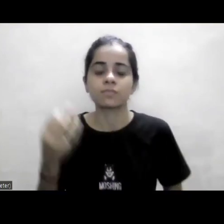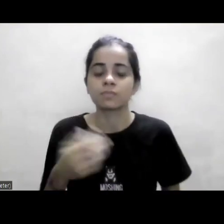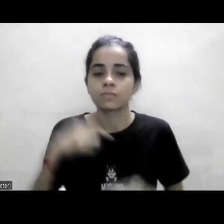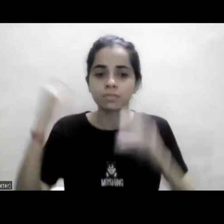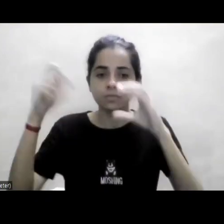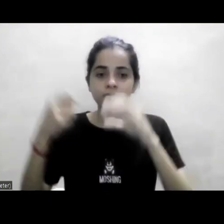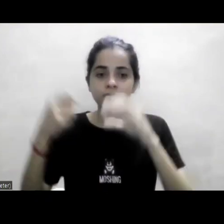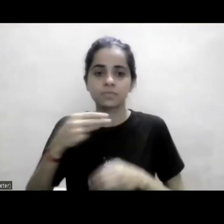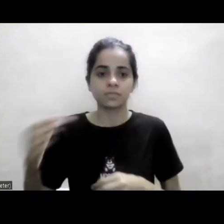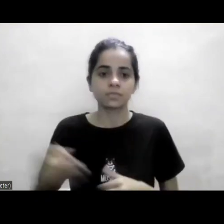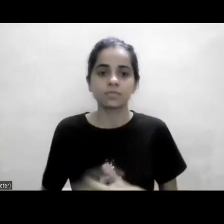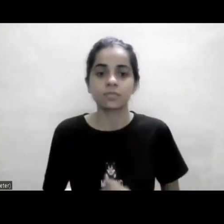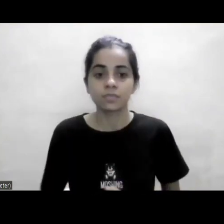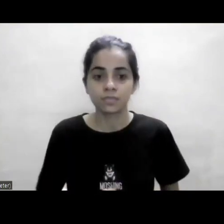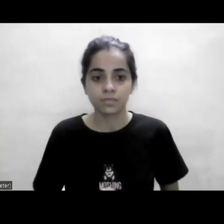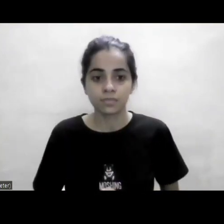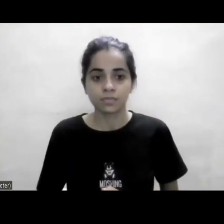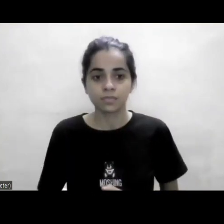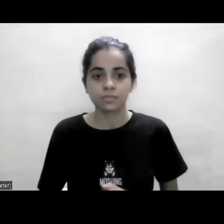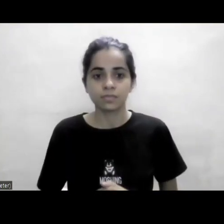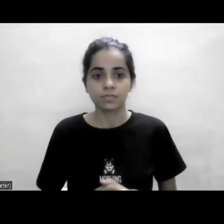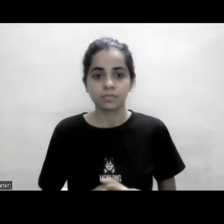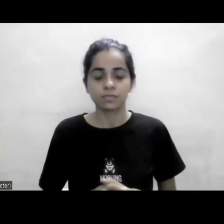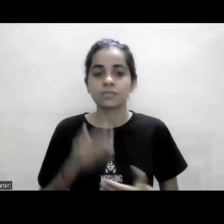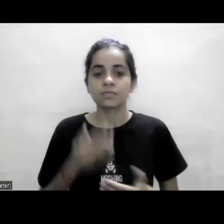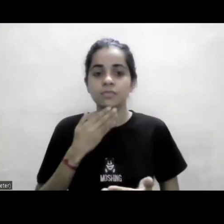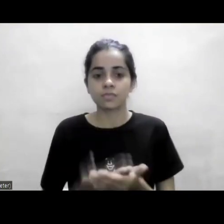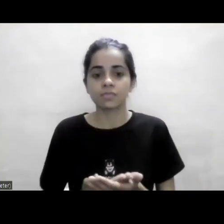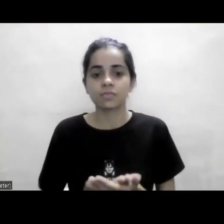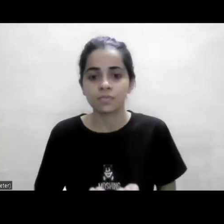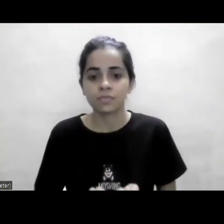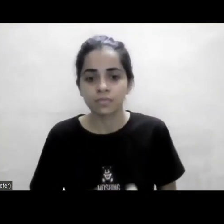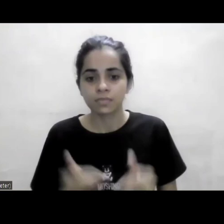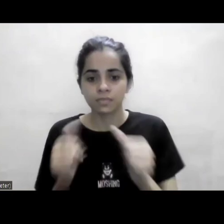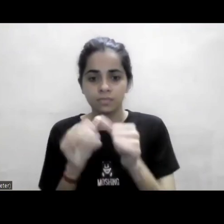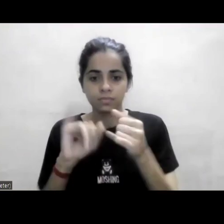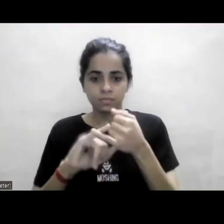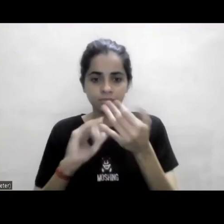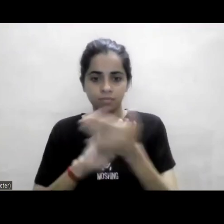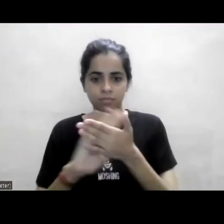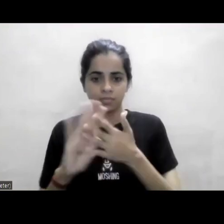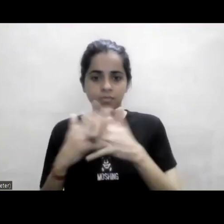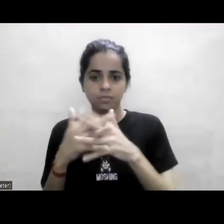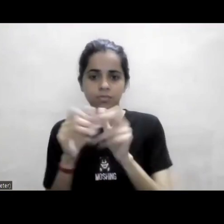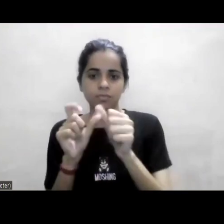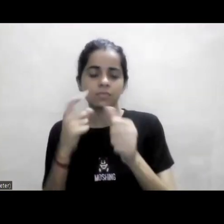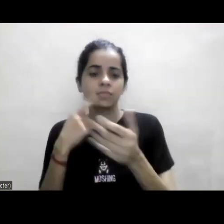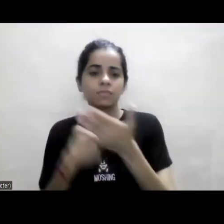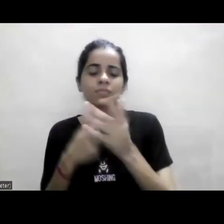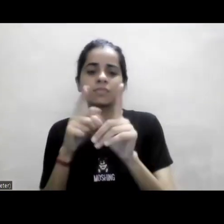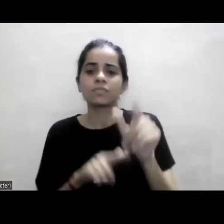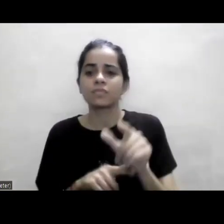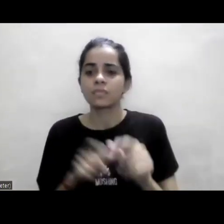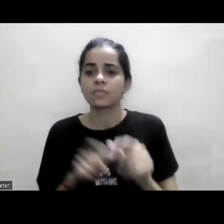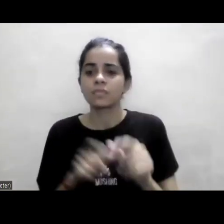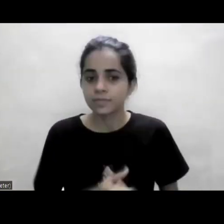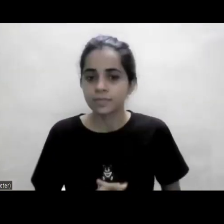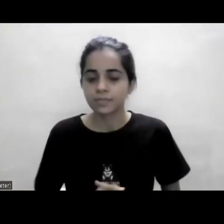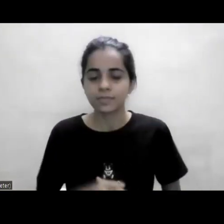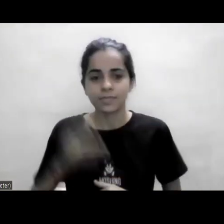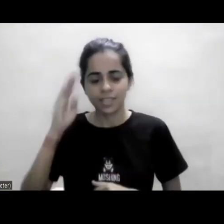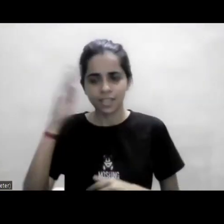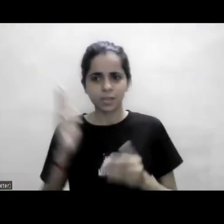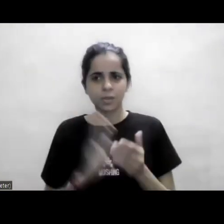Yeah. Thank you so much. Aishwarya? Hi,